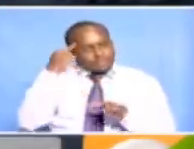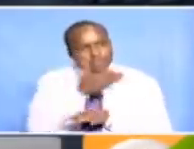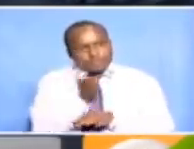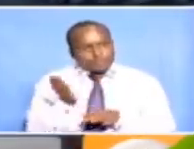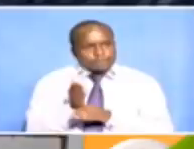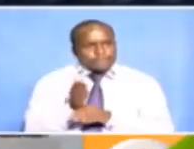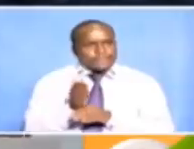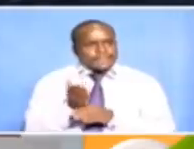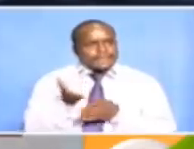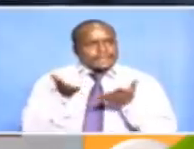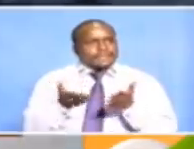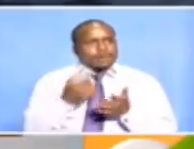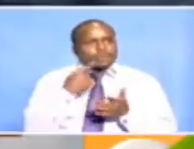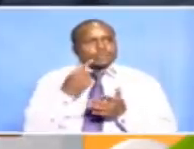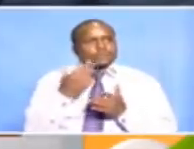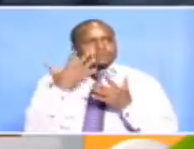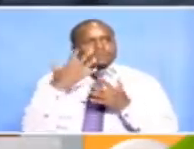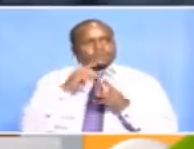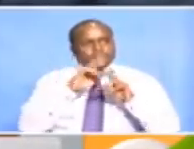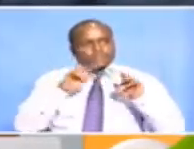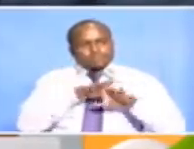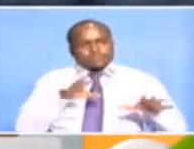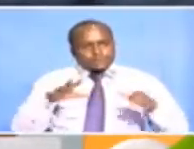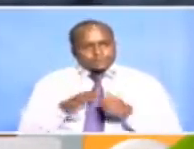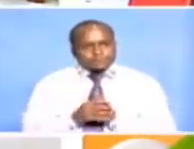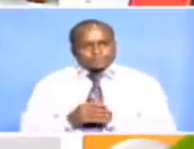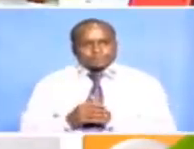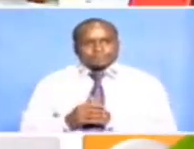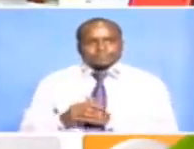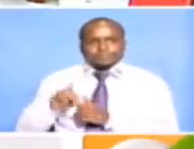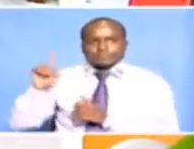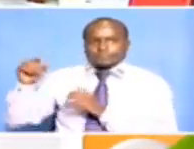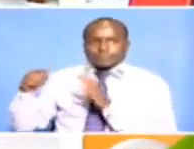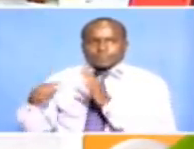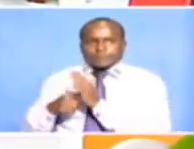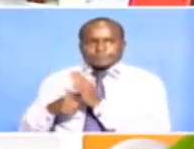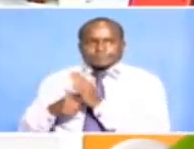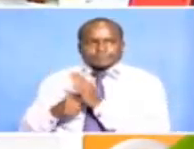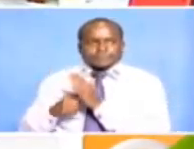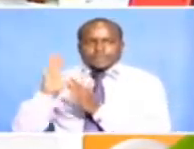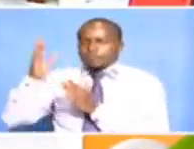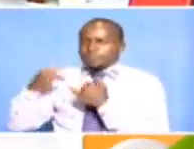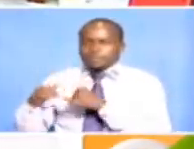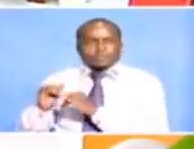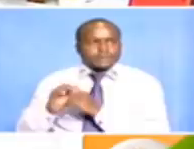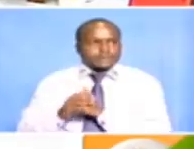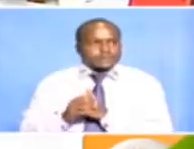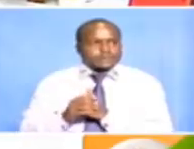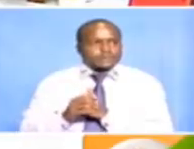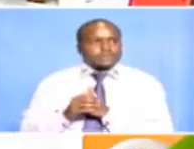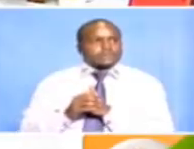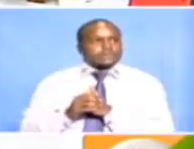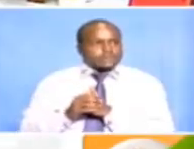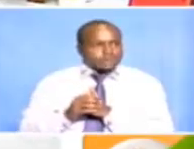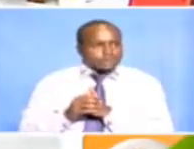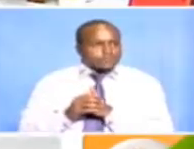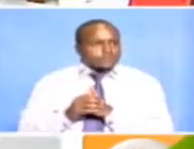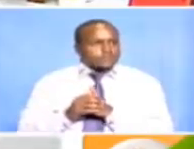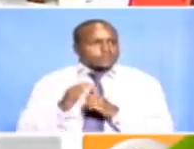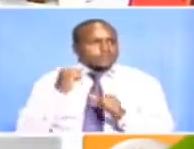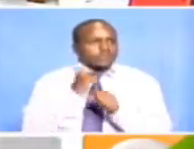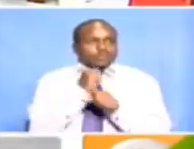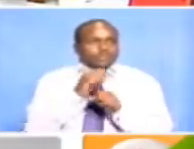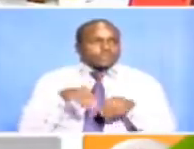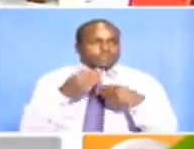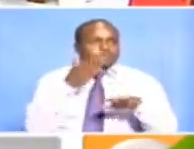now we are doing 5 international markets. All right. Good point. And I hope that you implement that. My friend, I don't give false promises